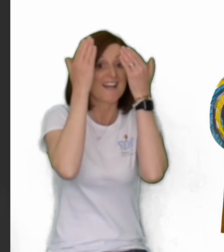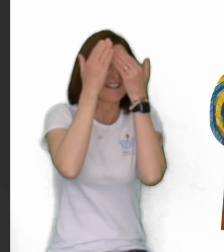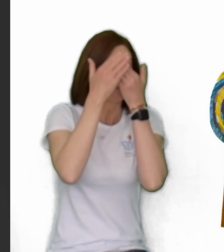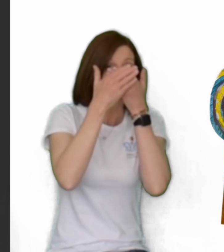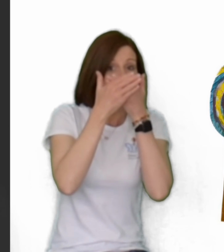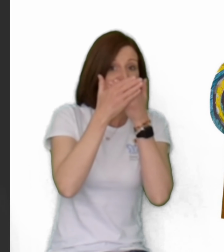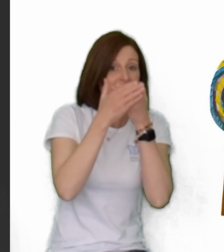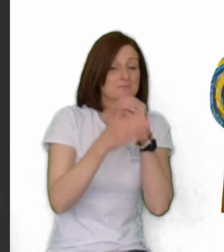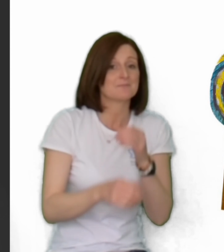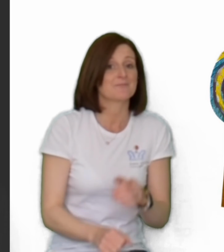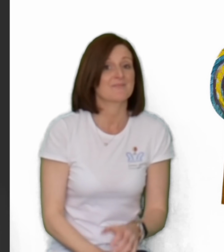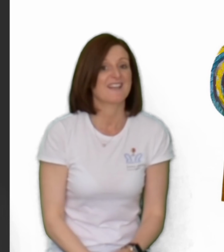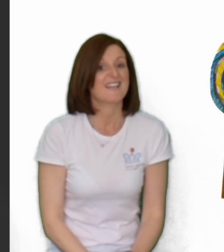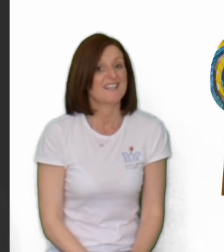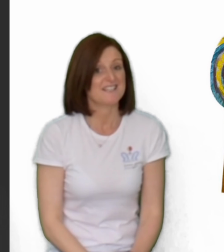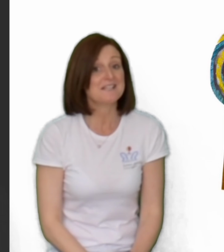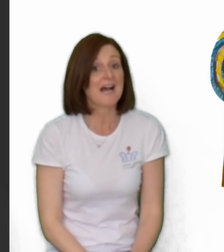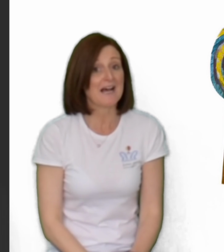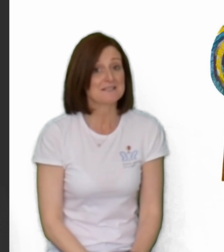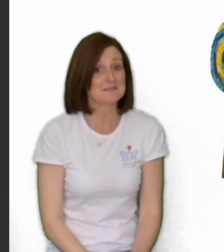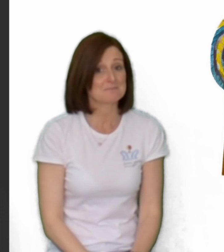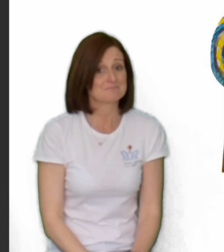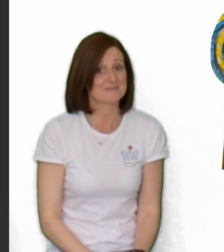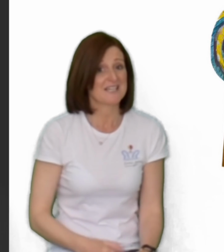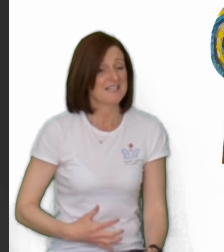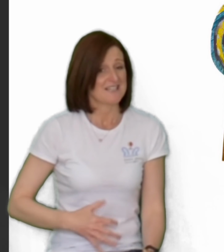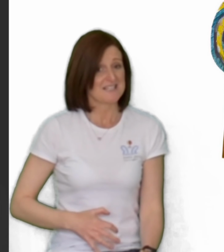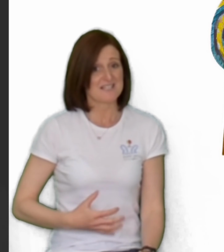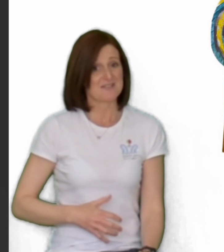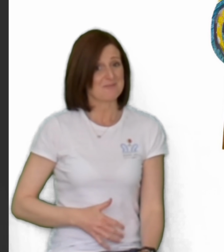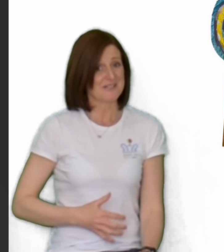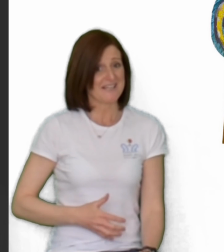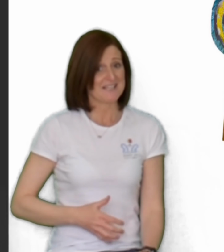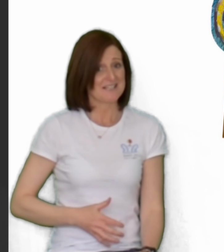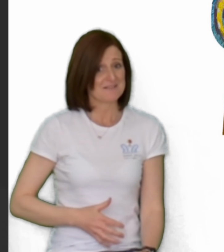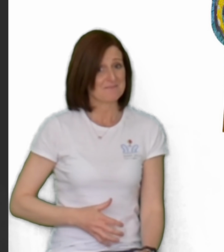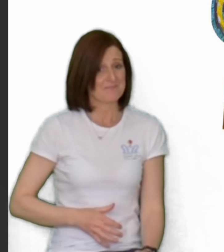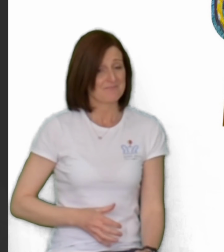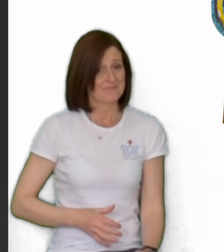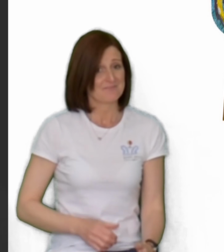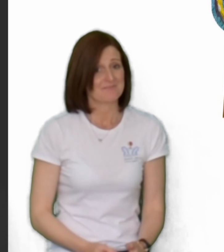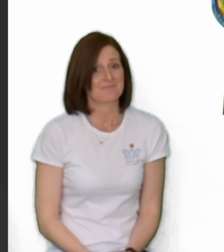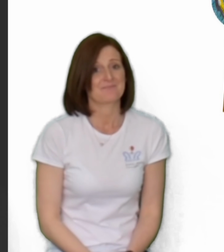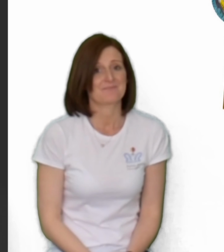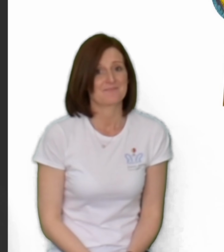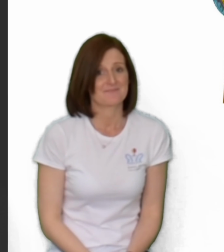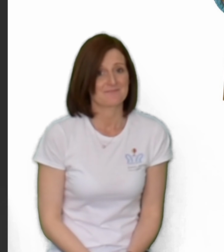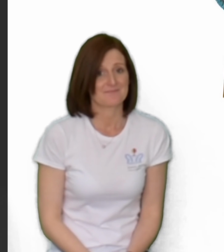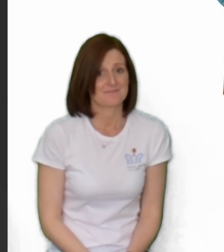That night, he had a stomachache.